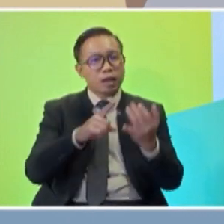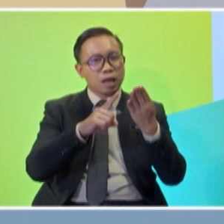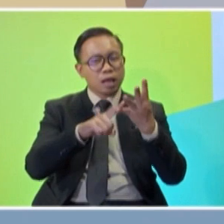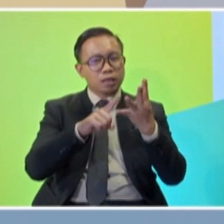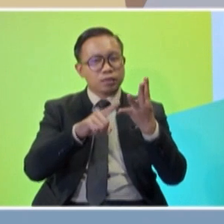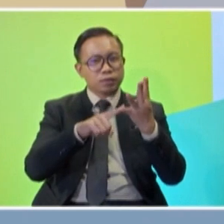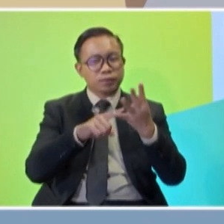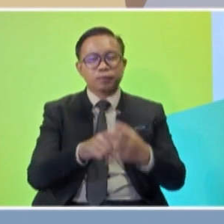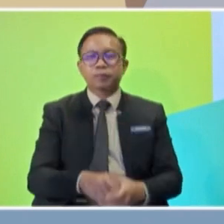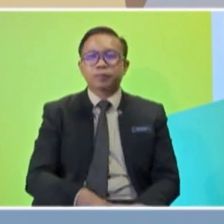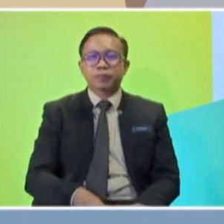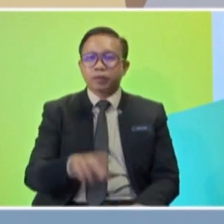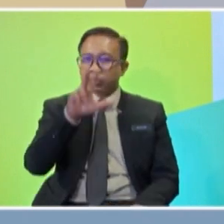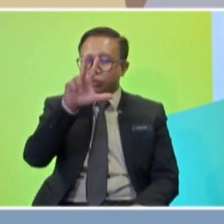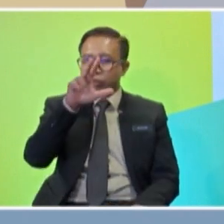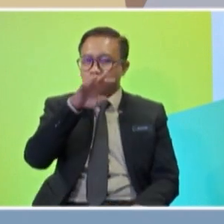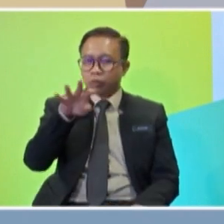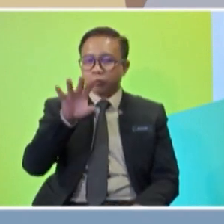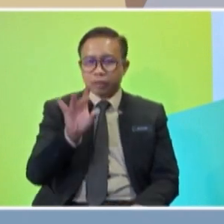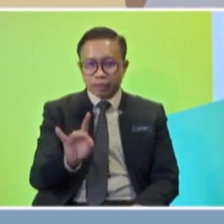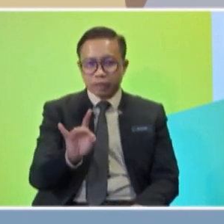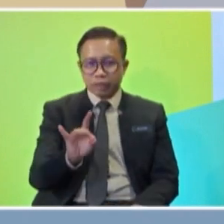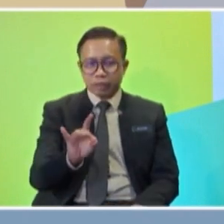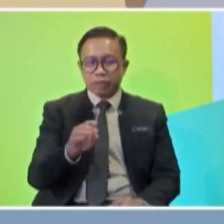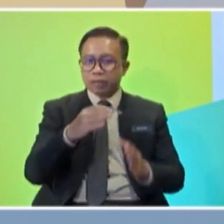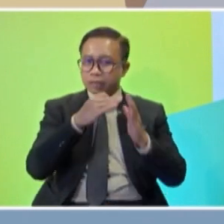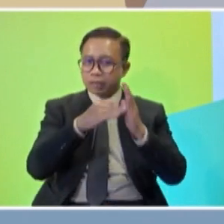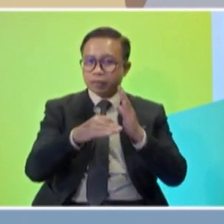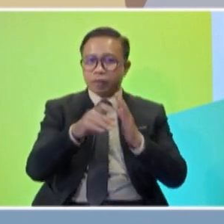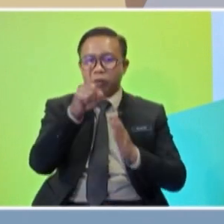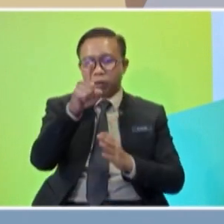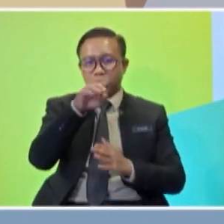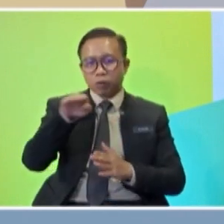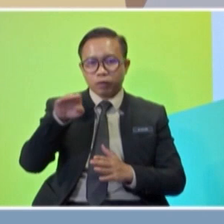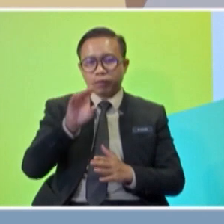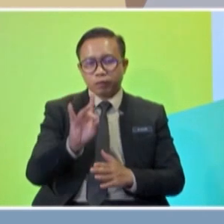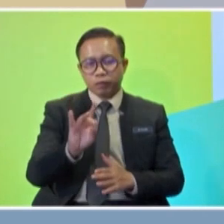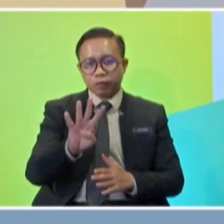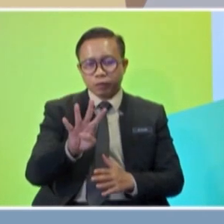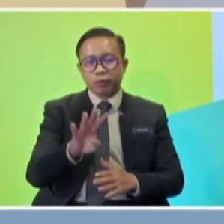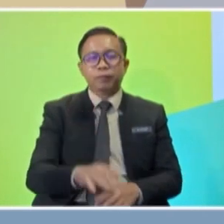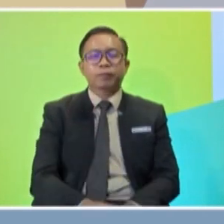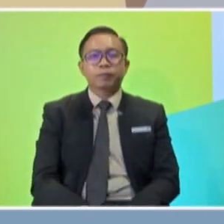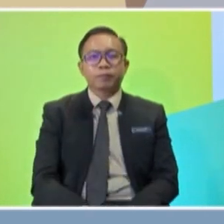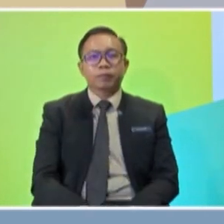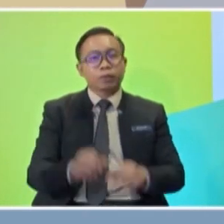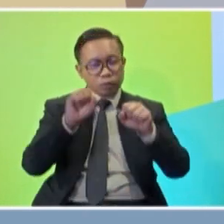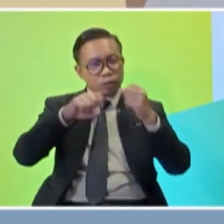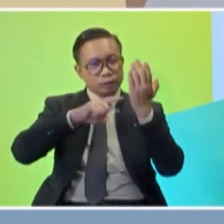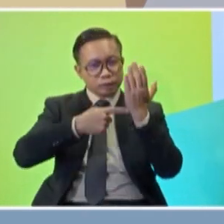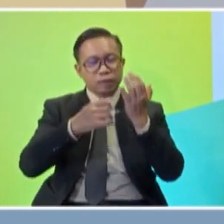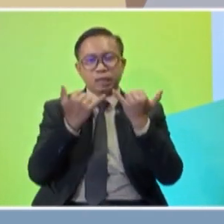fourth question is 3 over 8 divided with 1 over 4. Mm. Okay, kids, you can start it